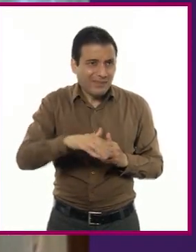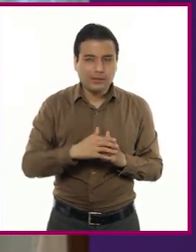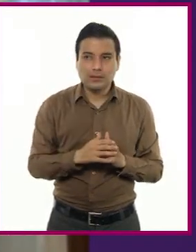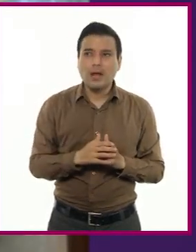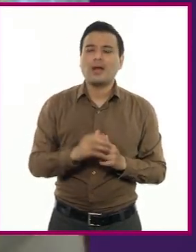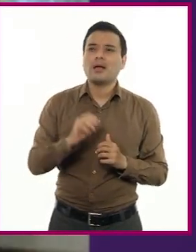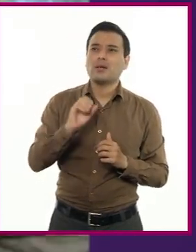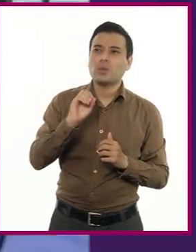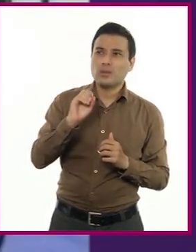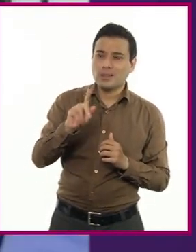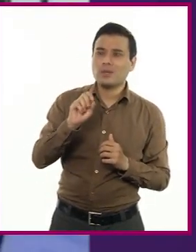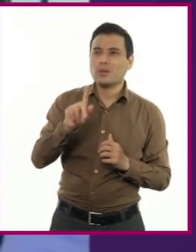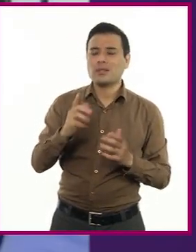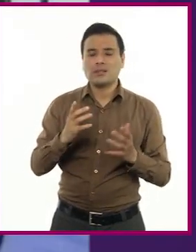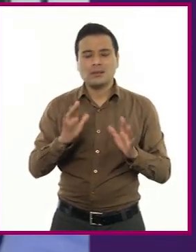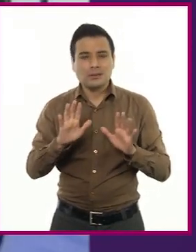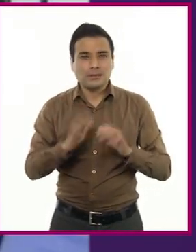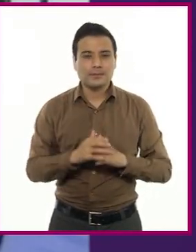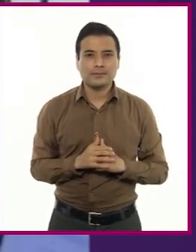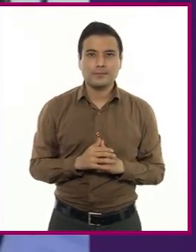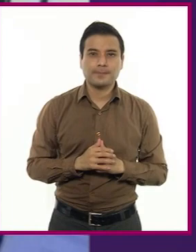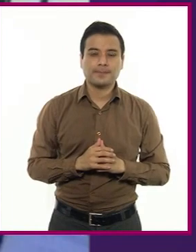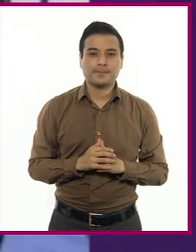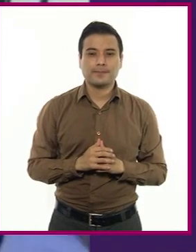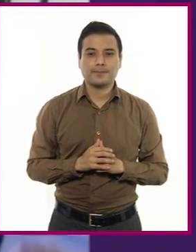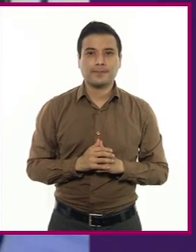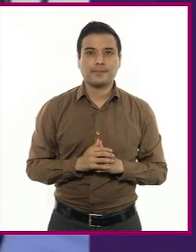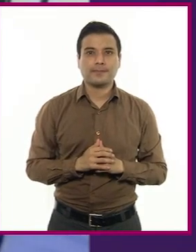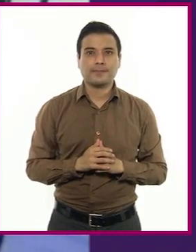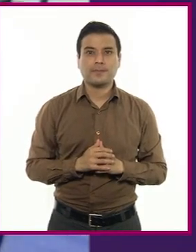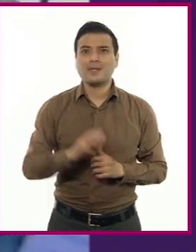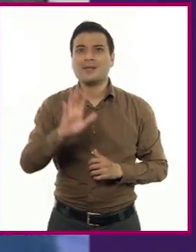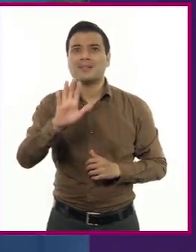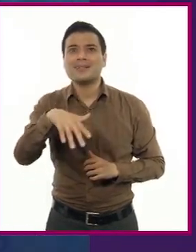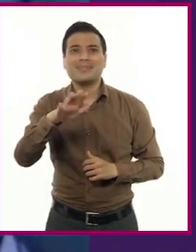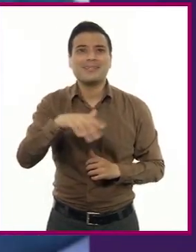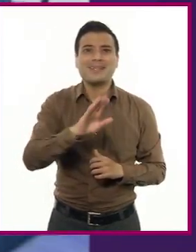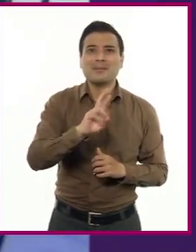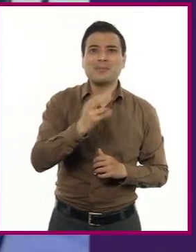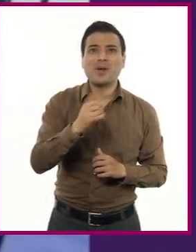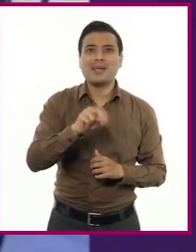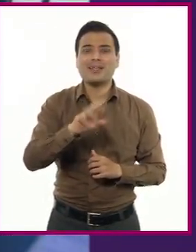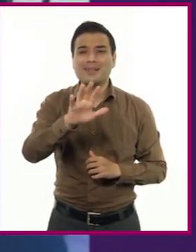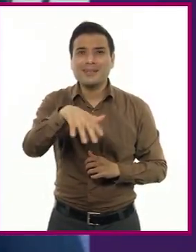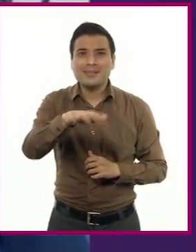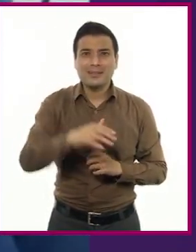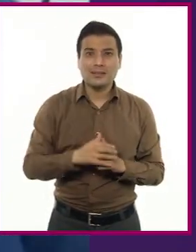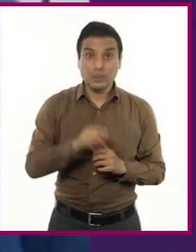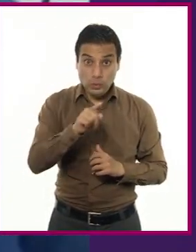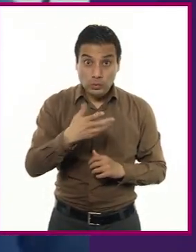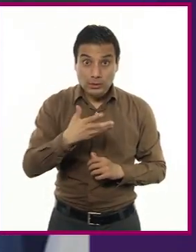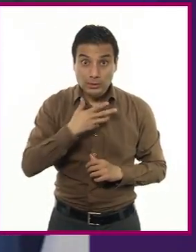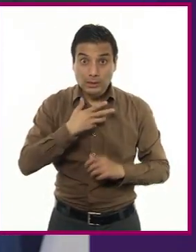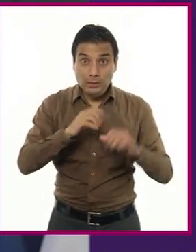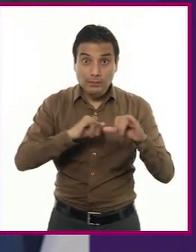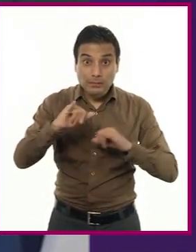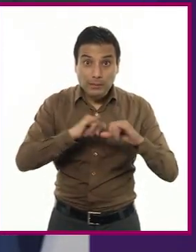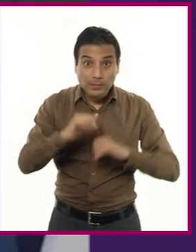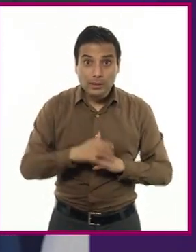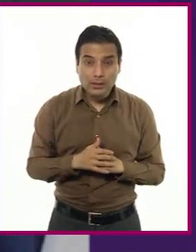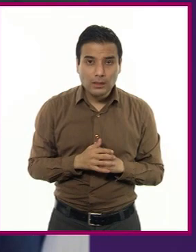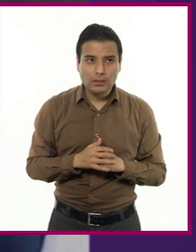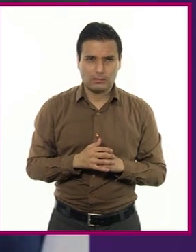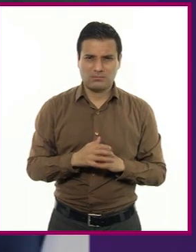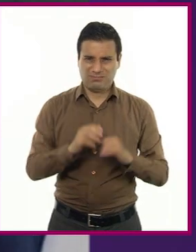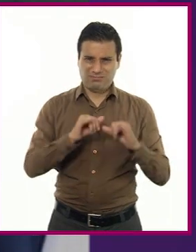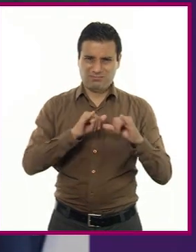Yeah. Becca. Brian. Huh? Brian, do you have the map? Map? Yeah.